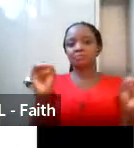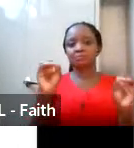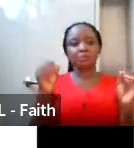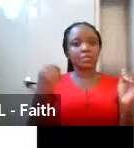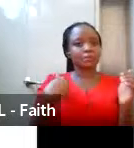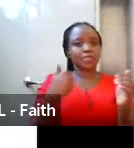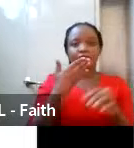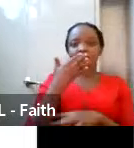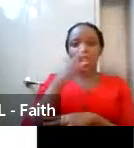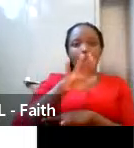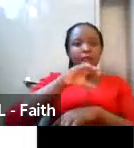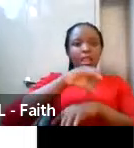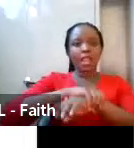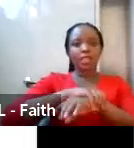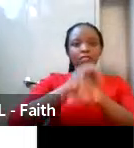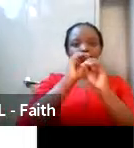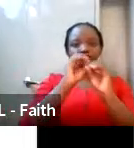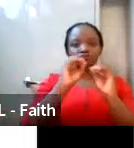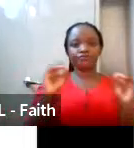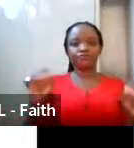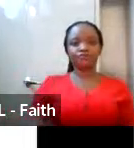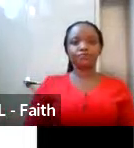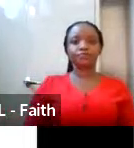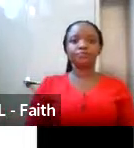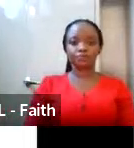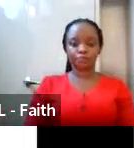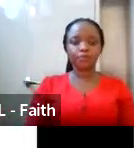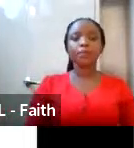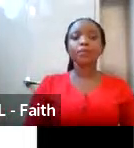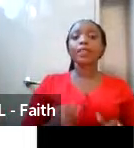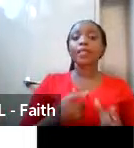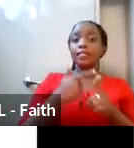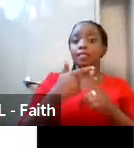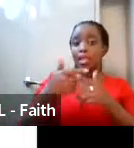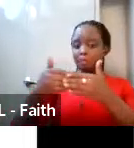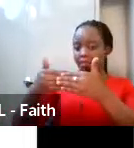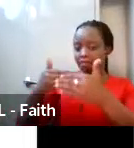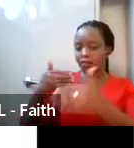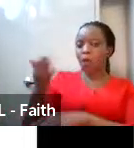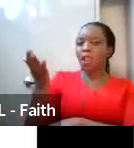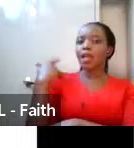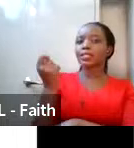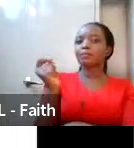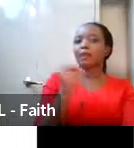gotten any response to that. And then previously, last month,